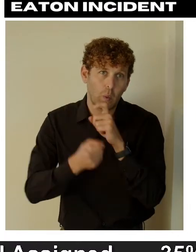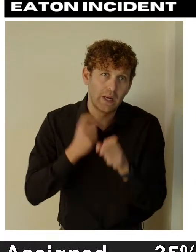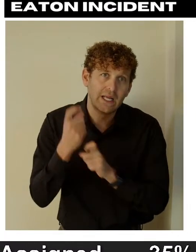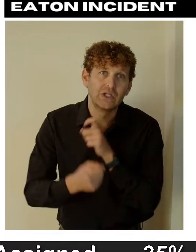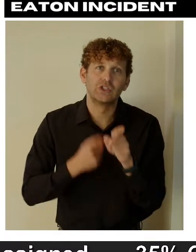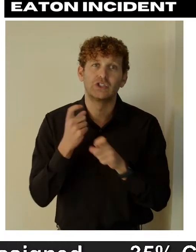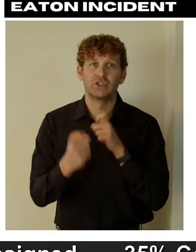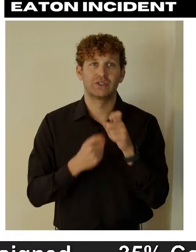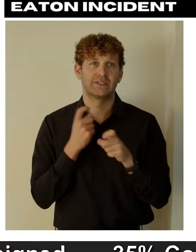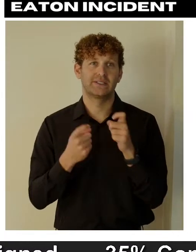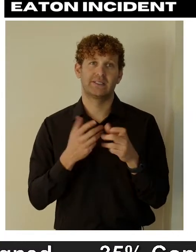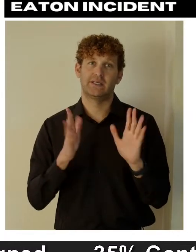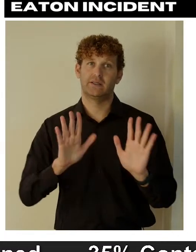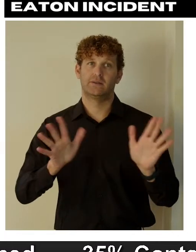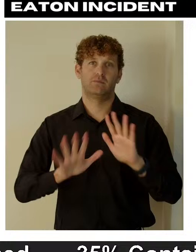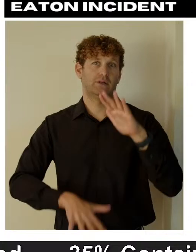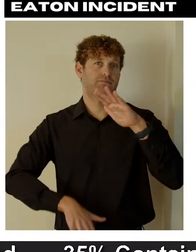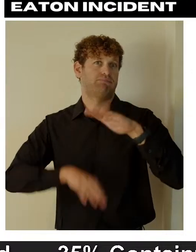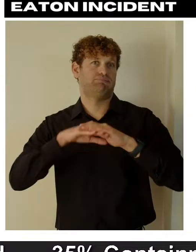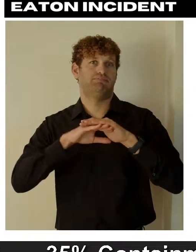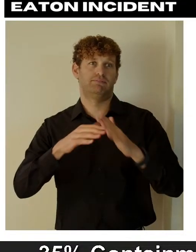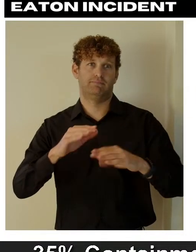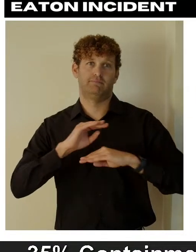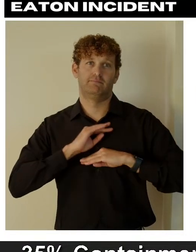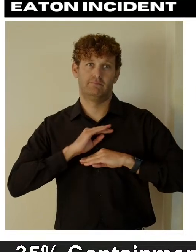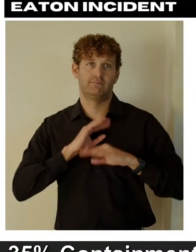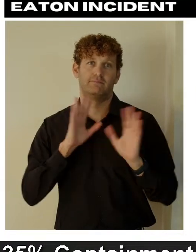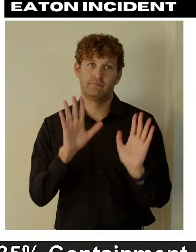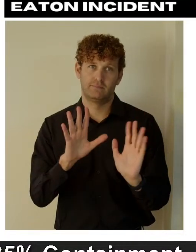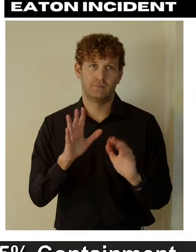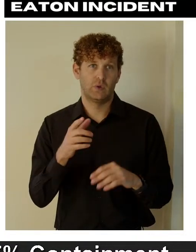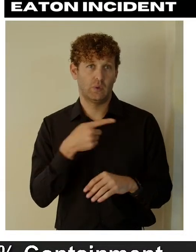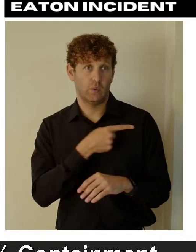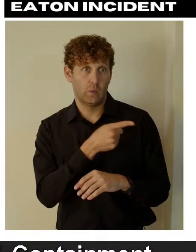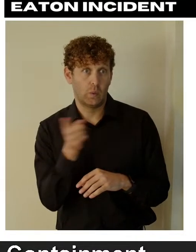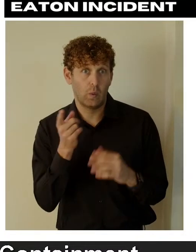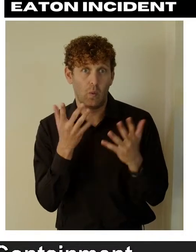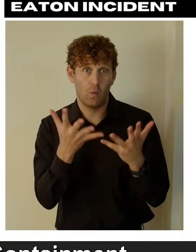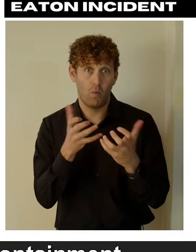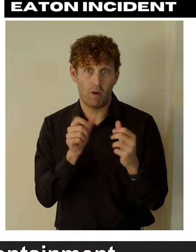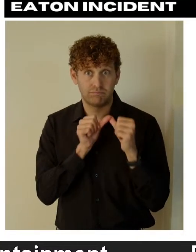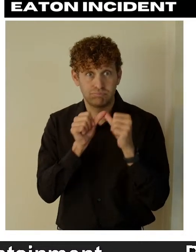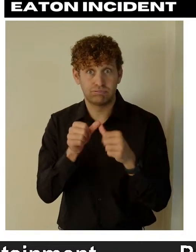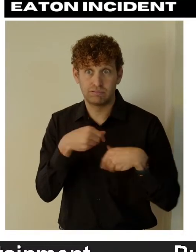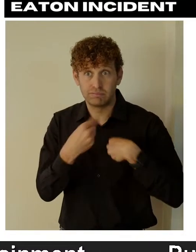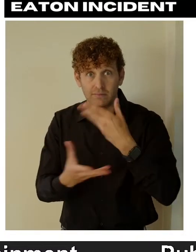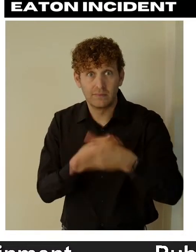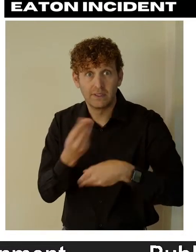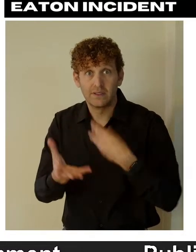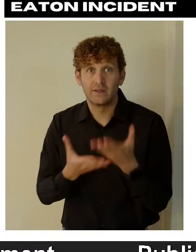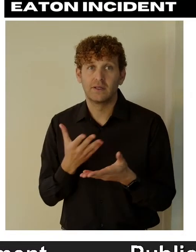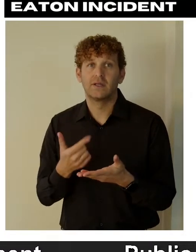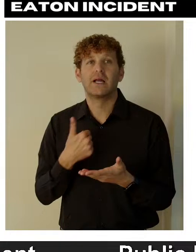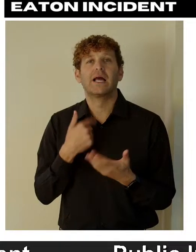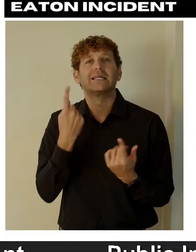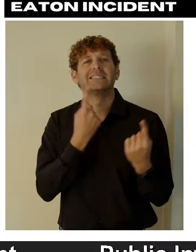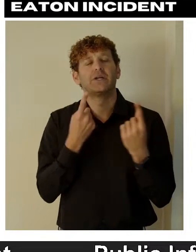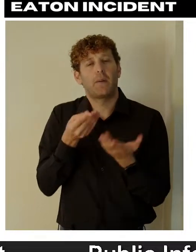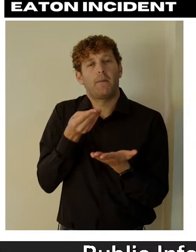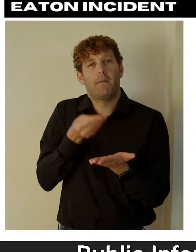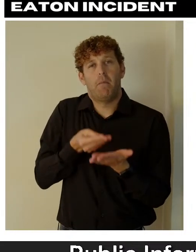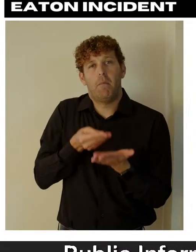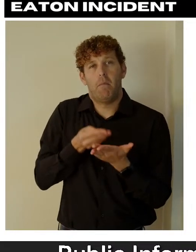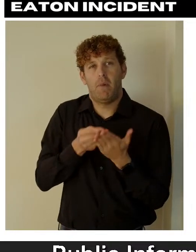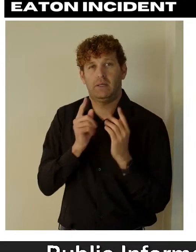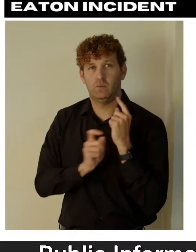the affected. We encourage those who wish to continue to contribute to consider monetary donations to the number